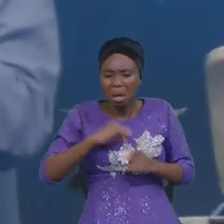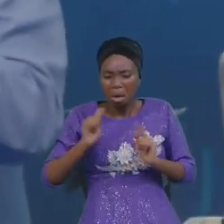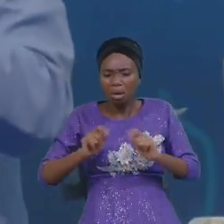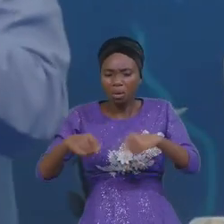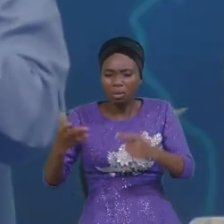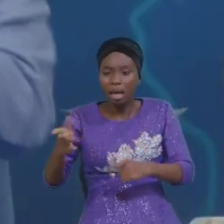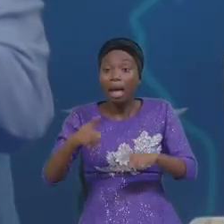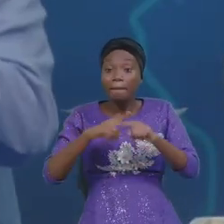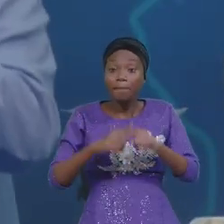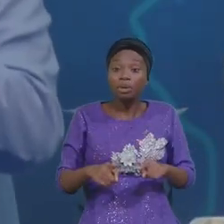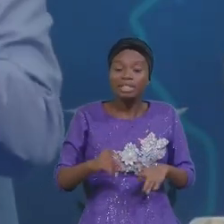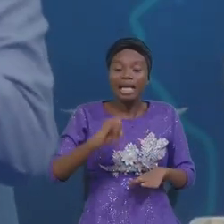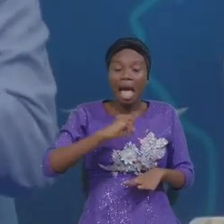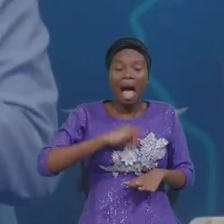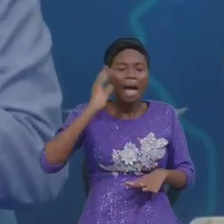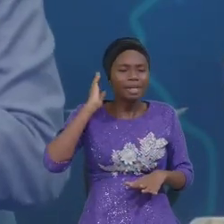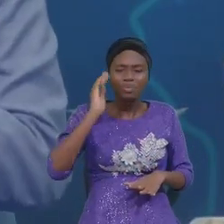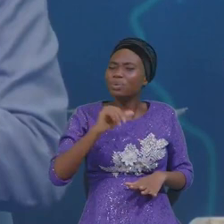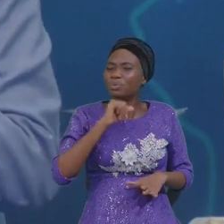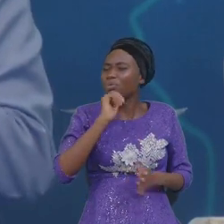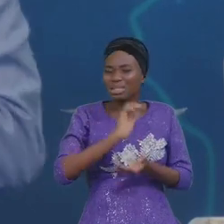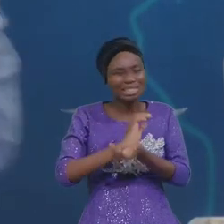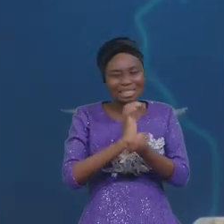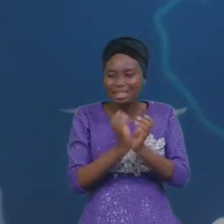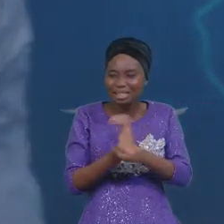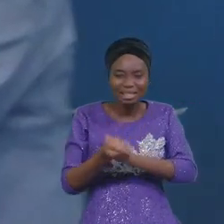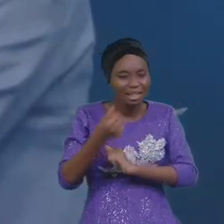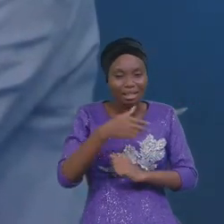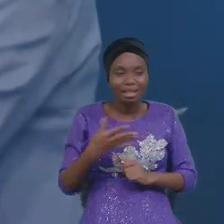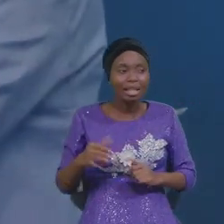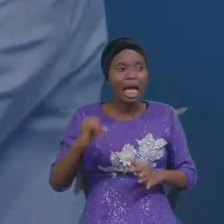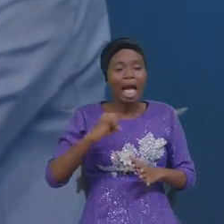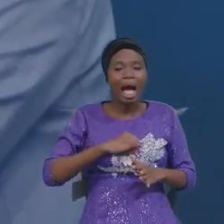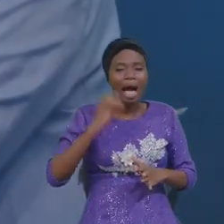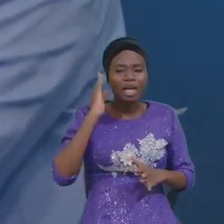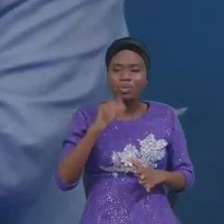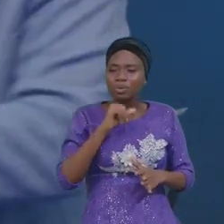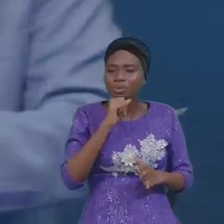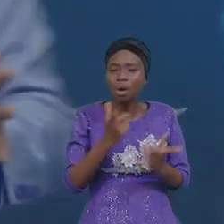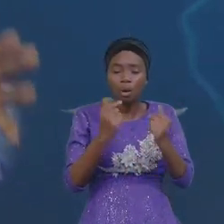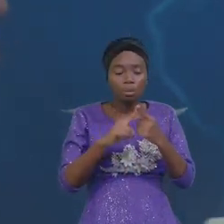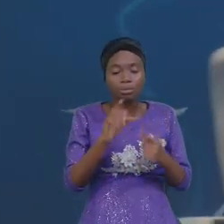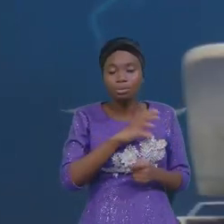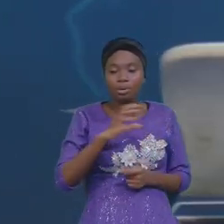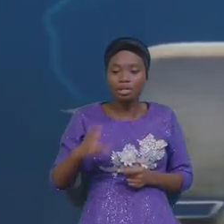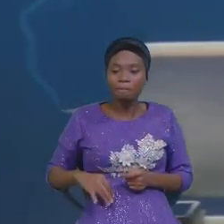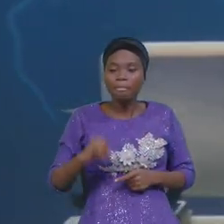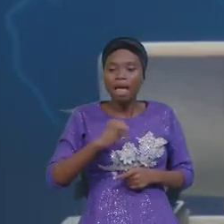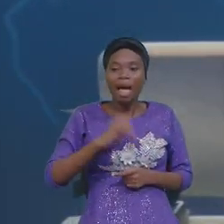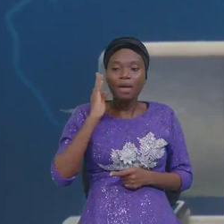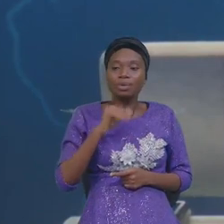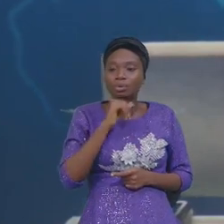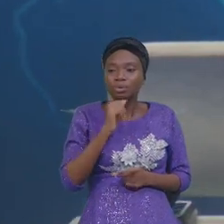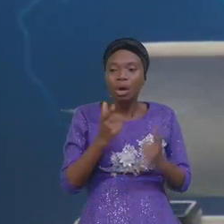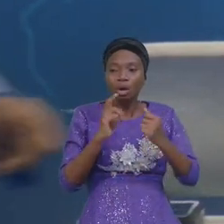I will not change anything. I will not come to Christ. I will not come to